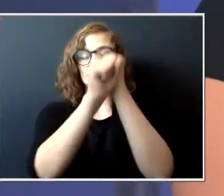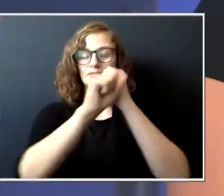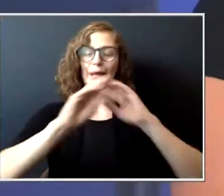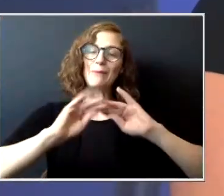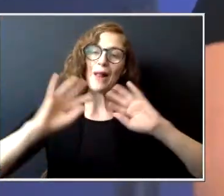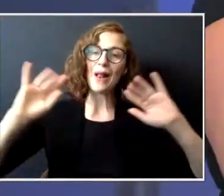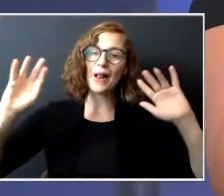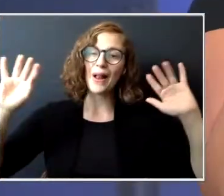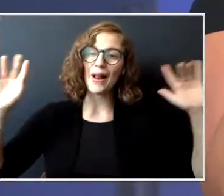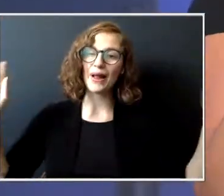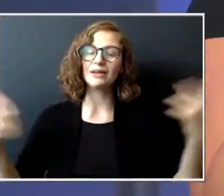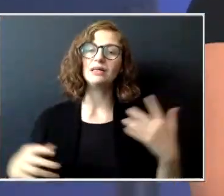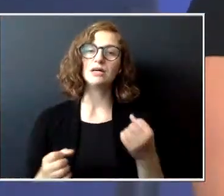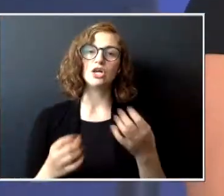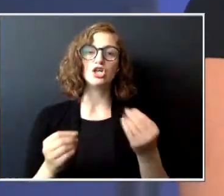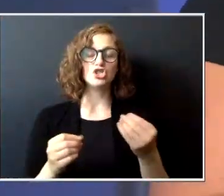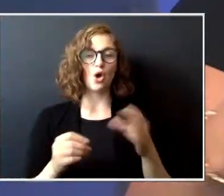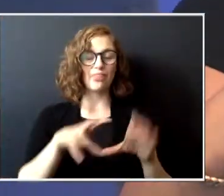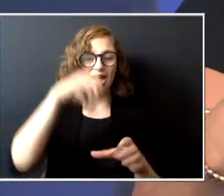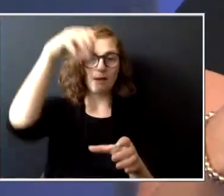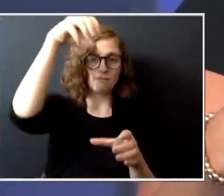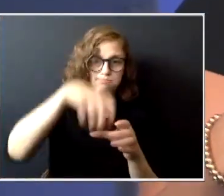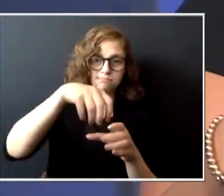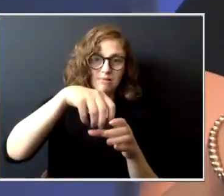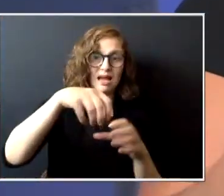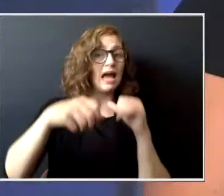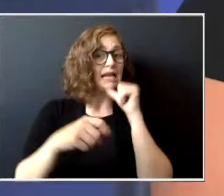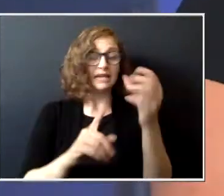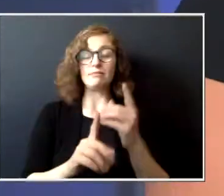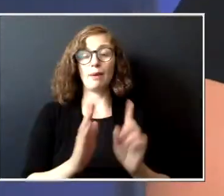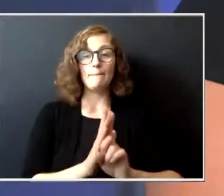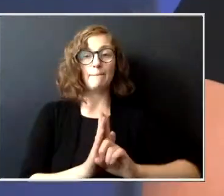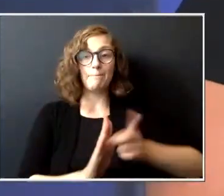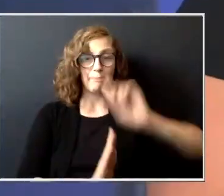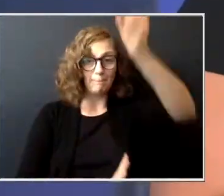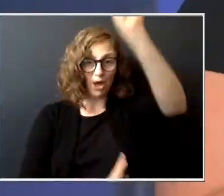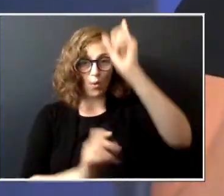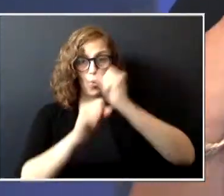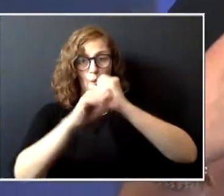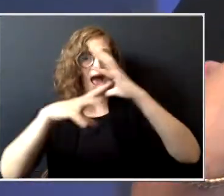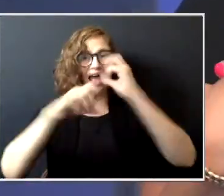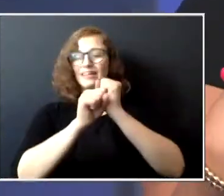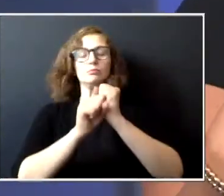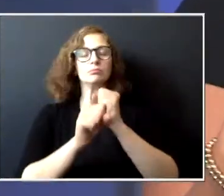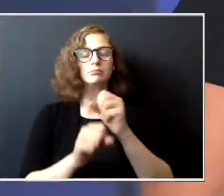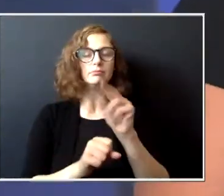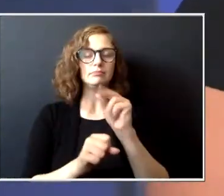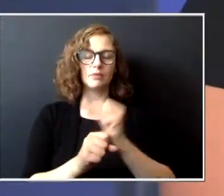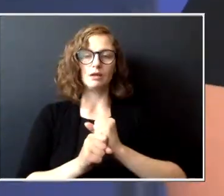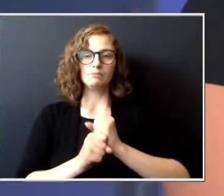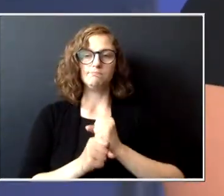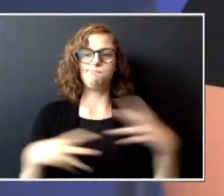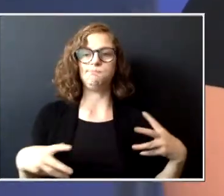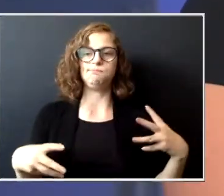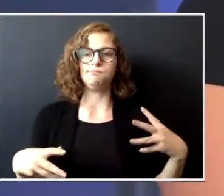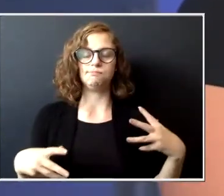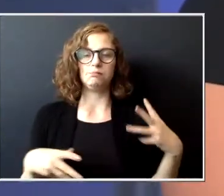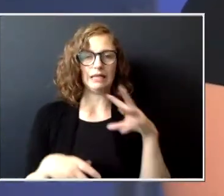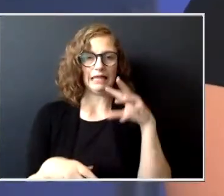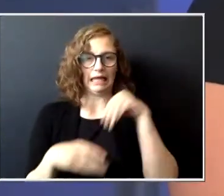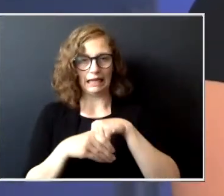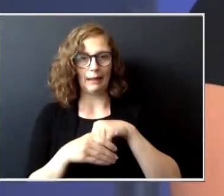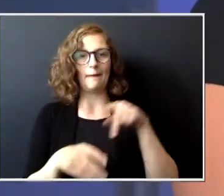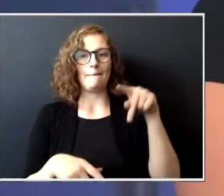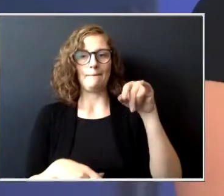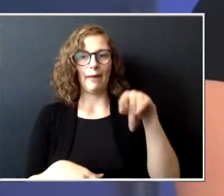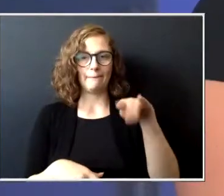So instead of it going up and exploding, it went out within the pipe, therefore lighting everything around it. And unfortunately at the foot of